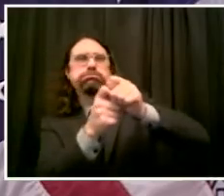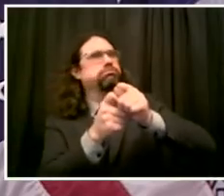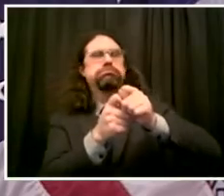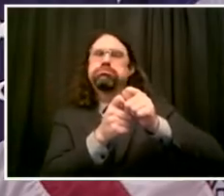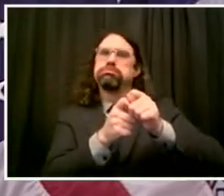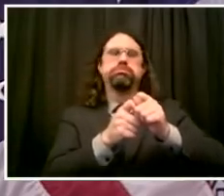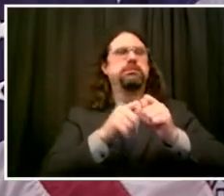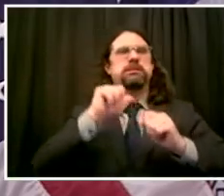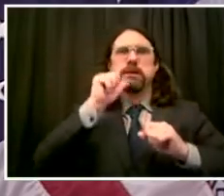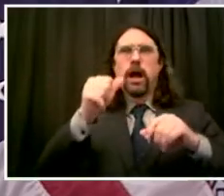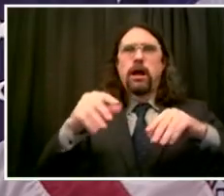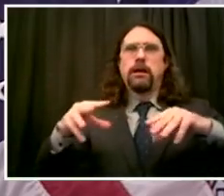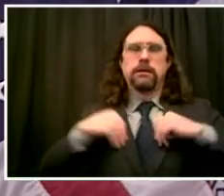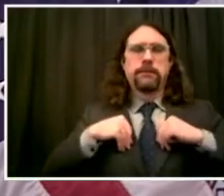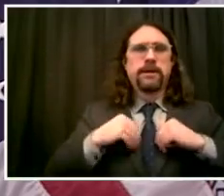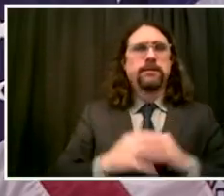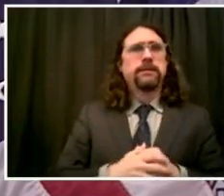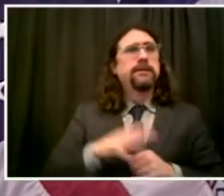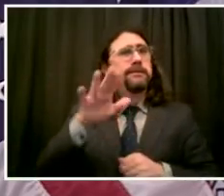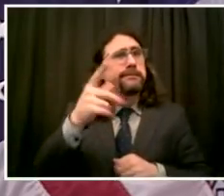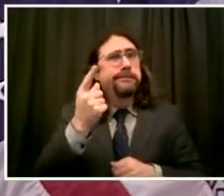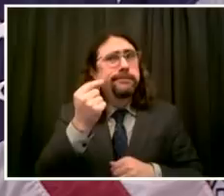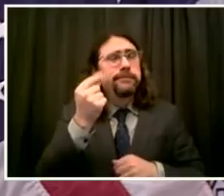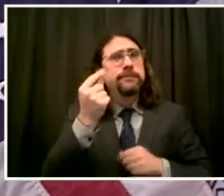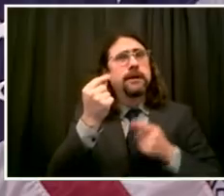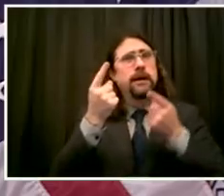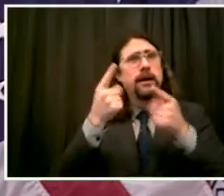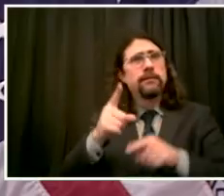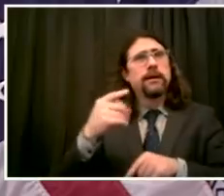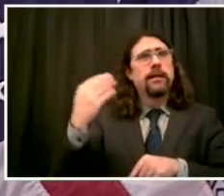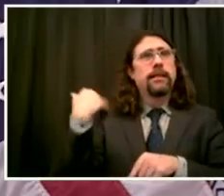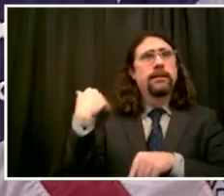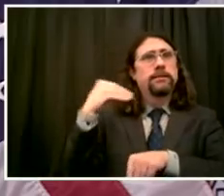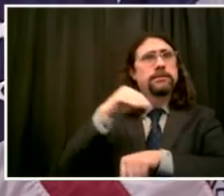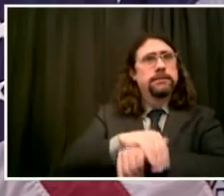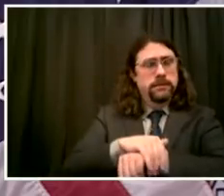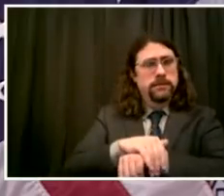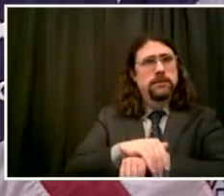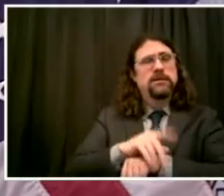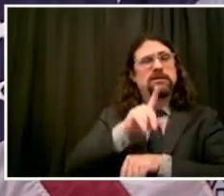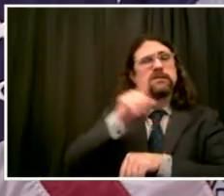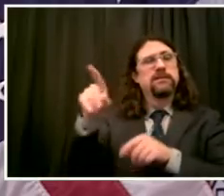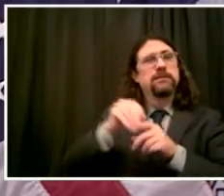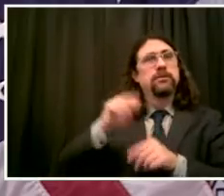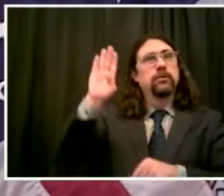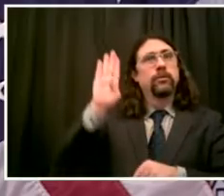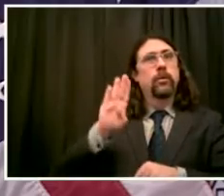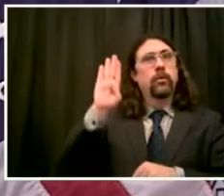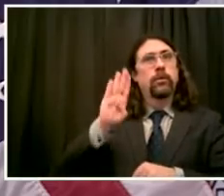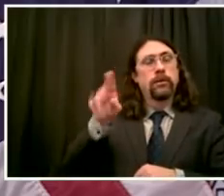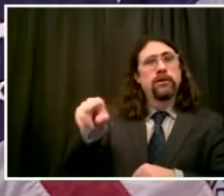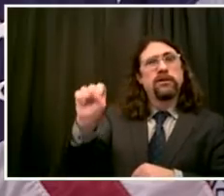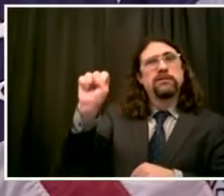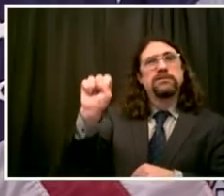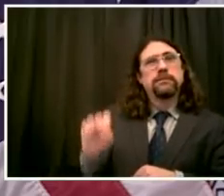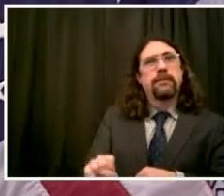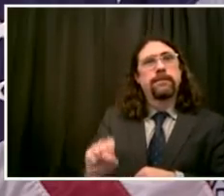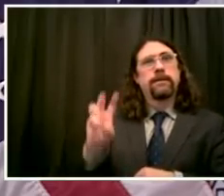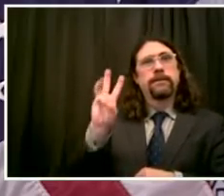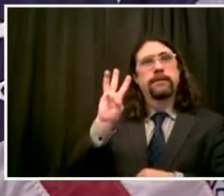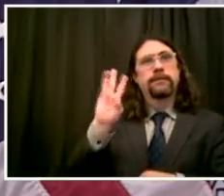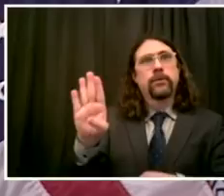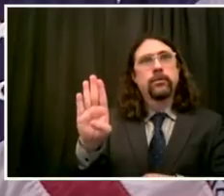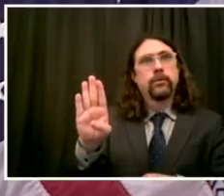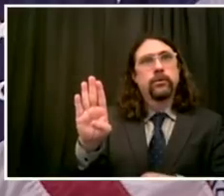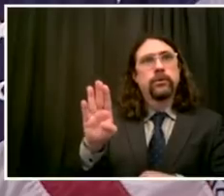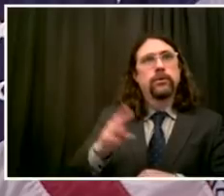in South Williamsburg. Two perpetrators, one male, one female, ripped masks off members of the Jewish community